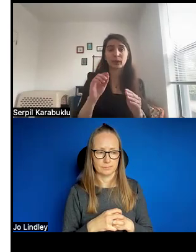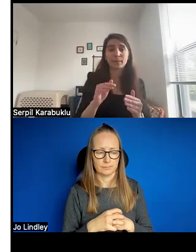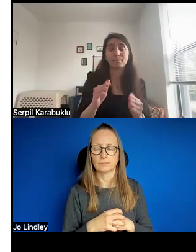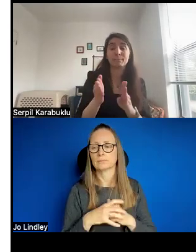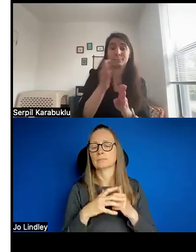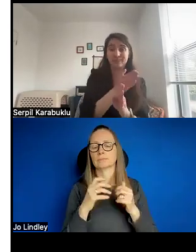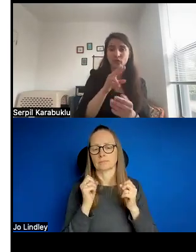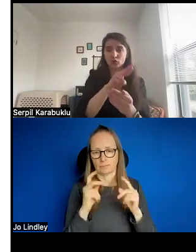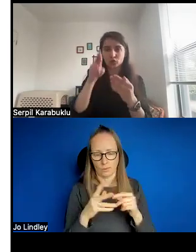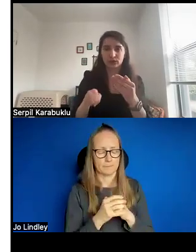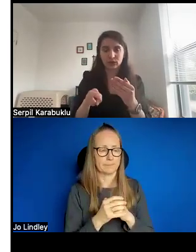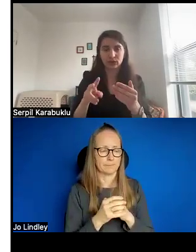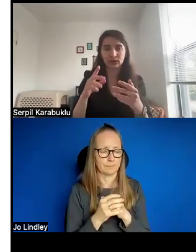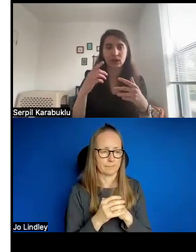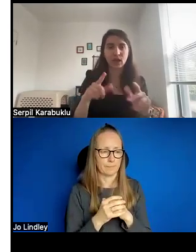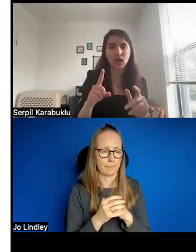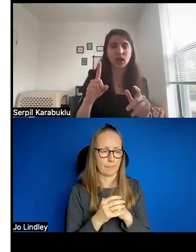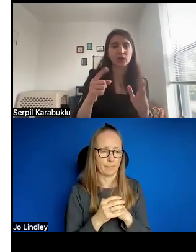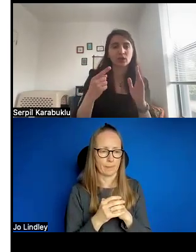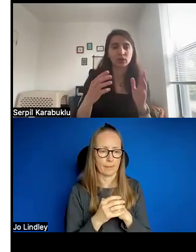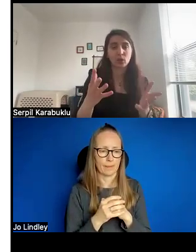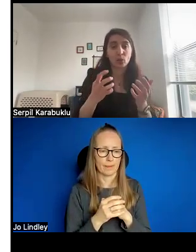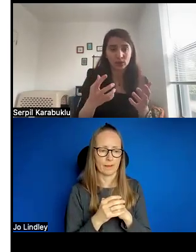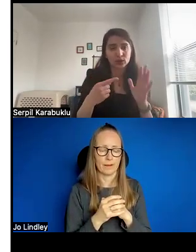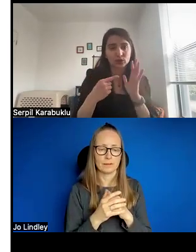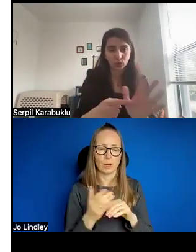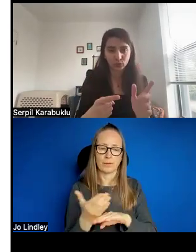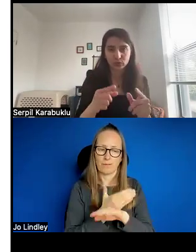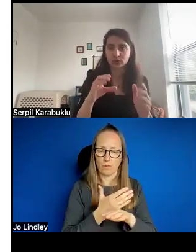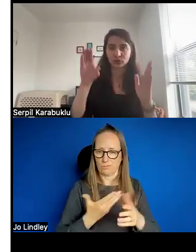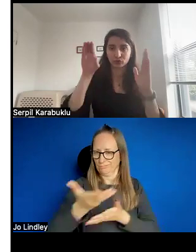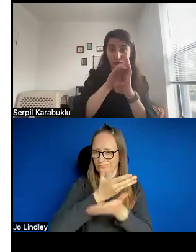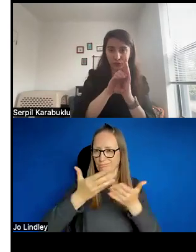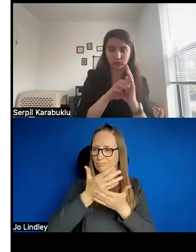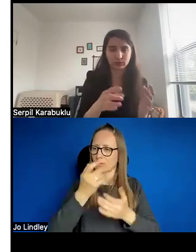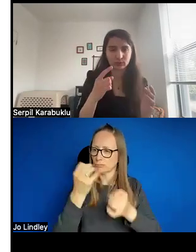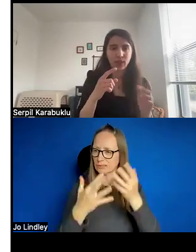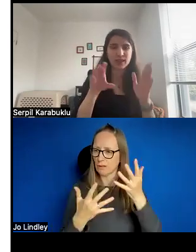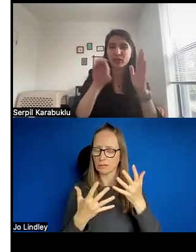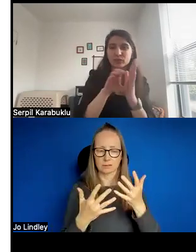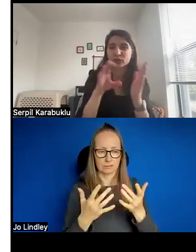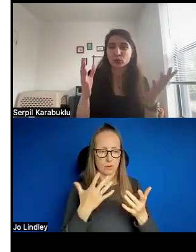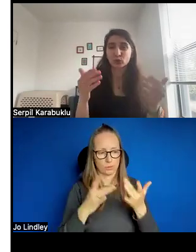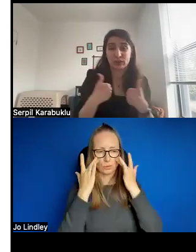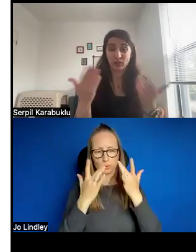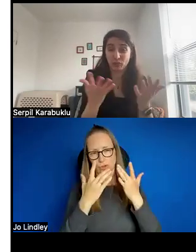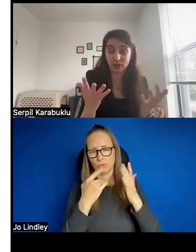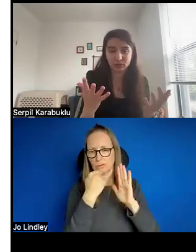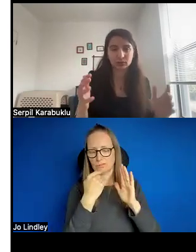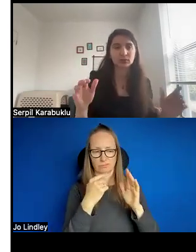Okay, so before discussing the results, to show you the figures, so we